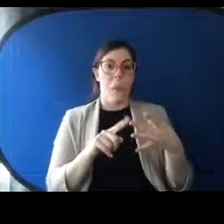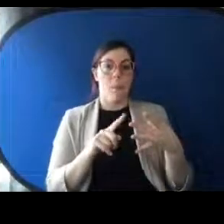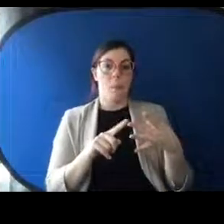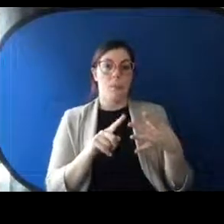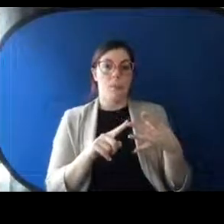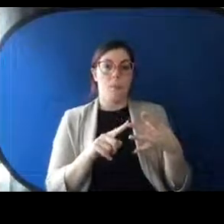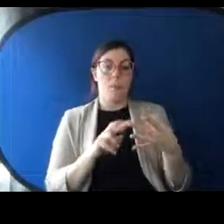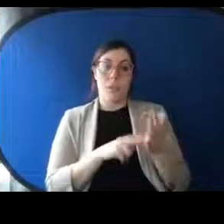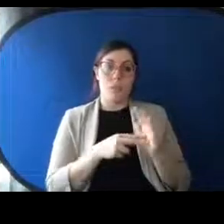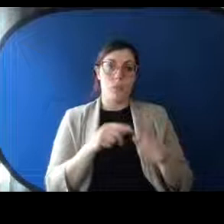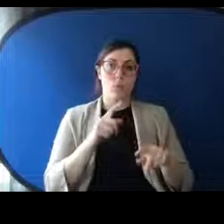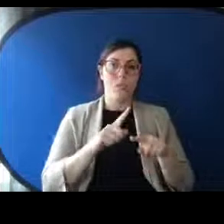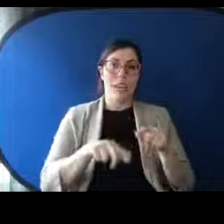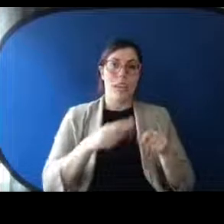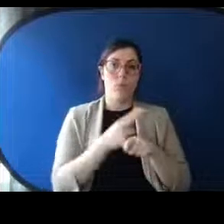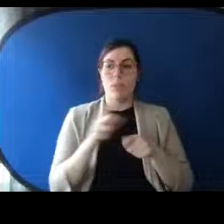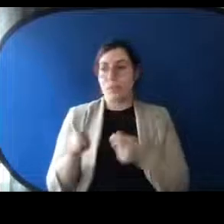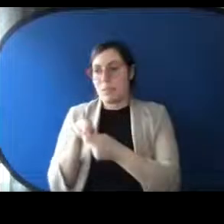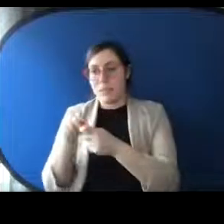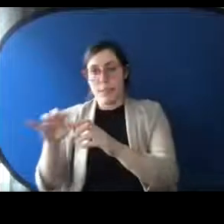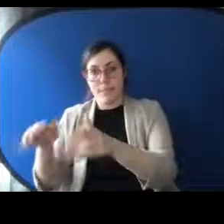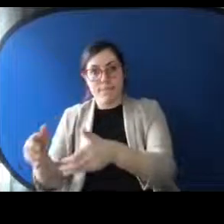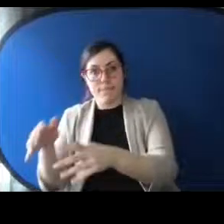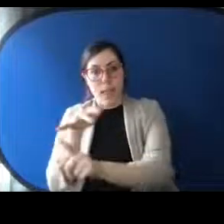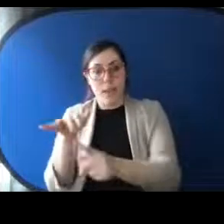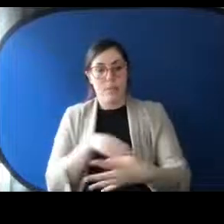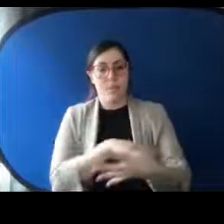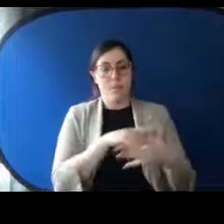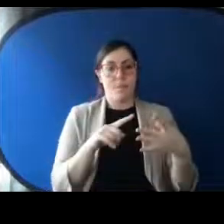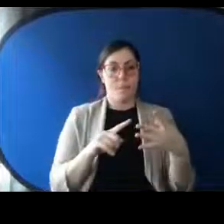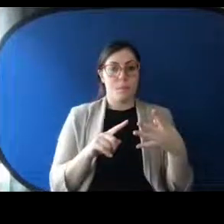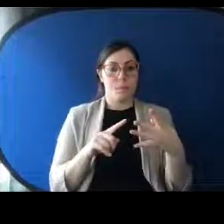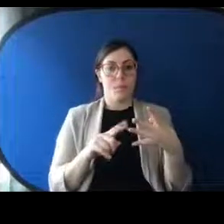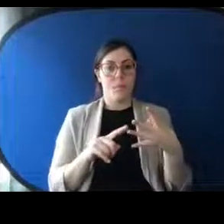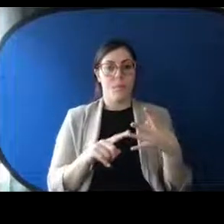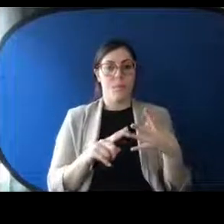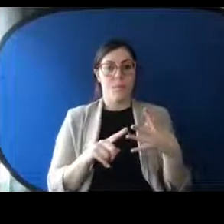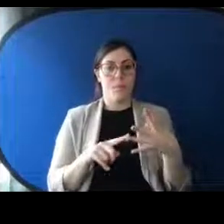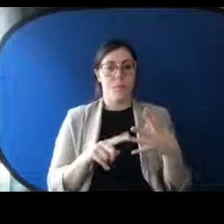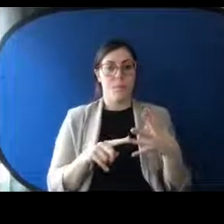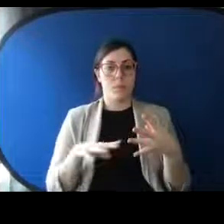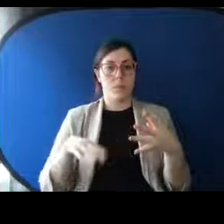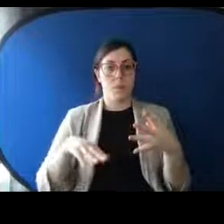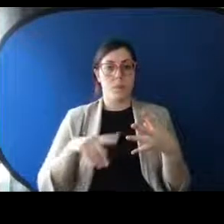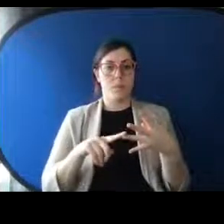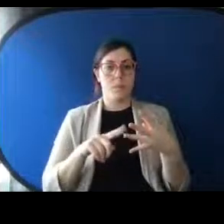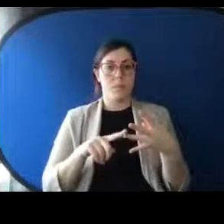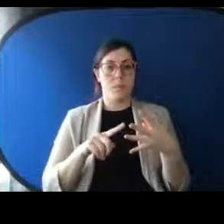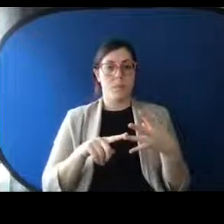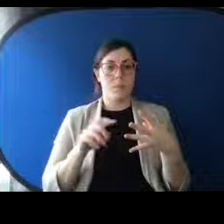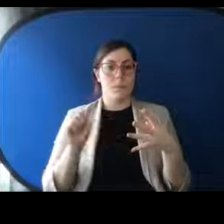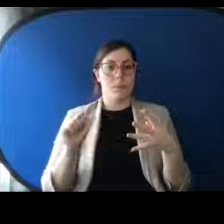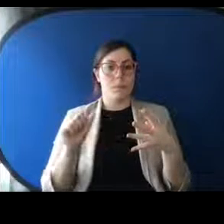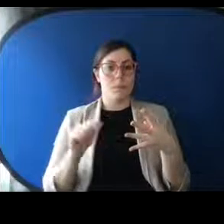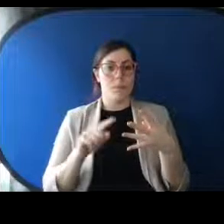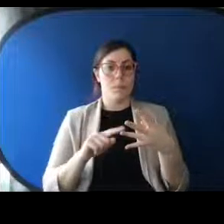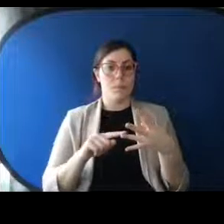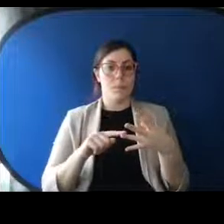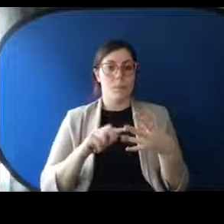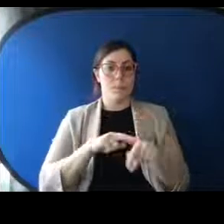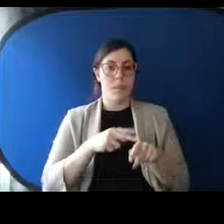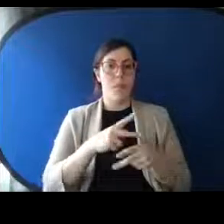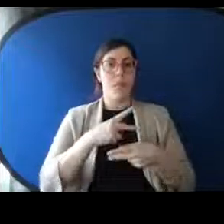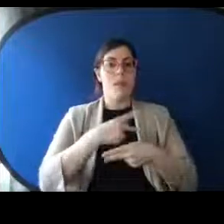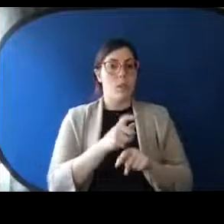for commercial purposes. The share-like restriction means that any derivative products created from the data need to maintain that same license.